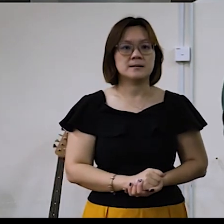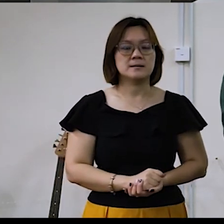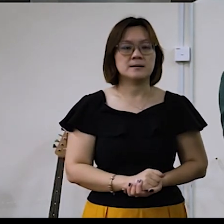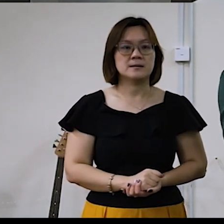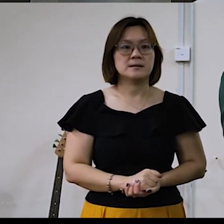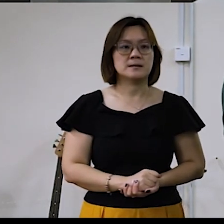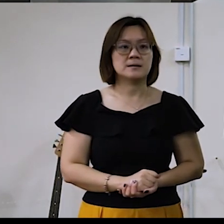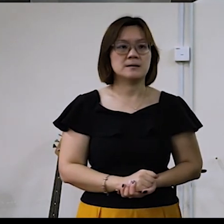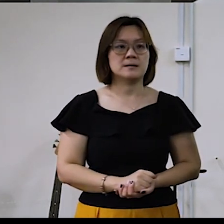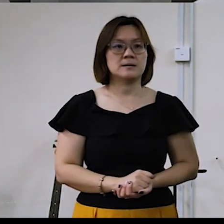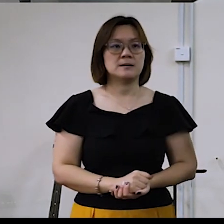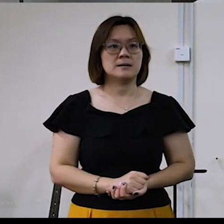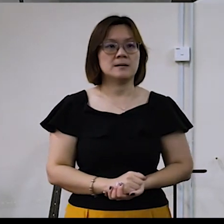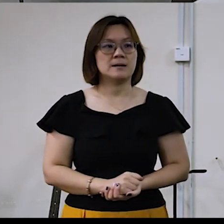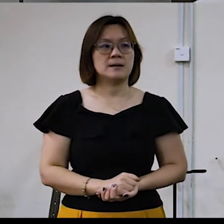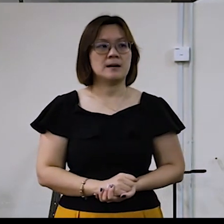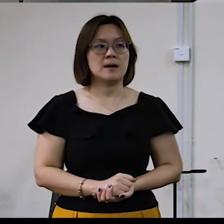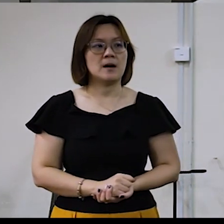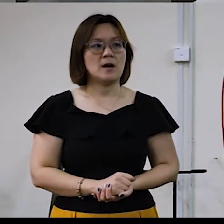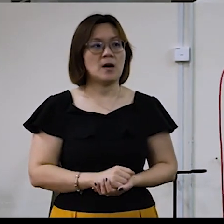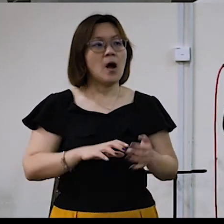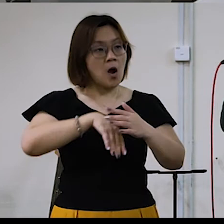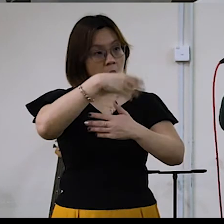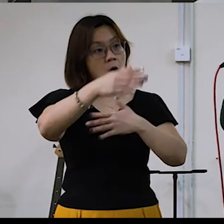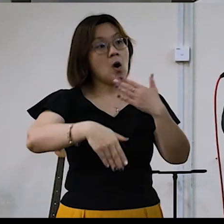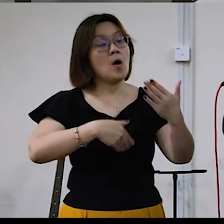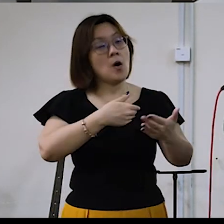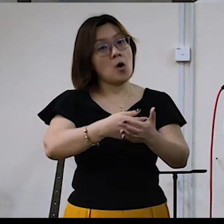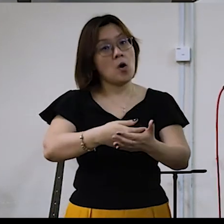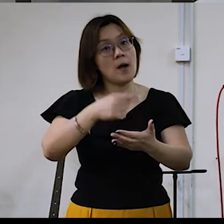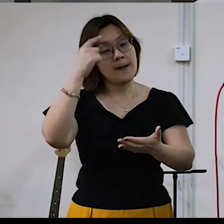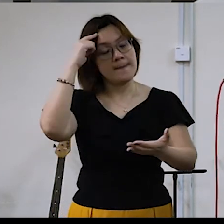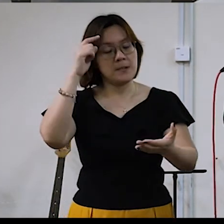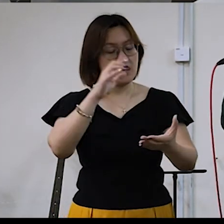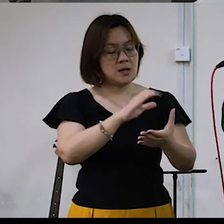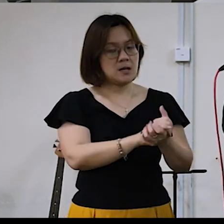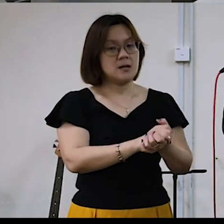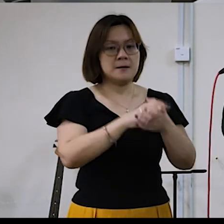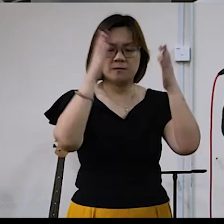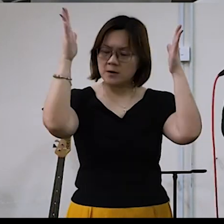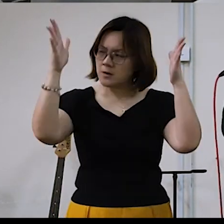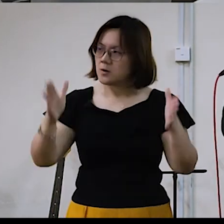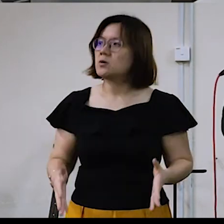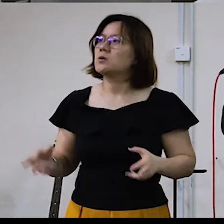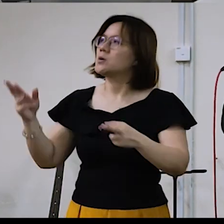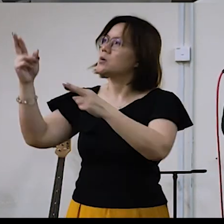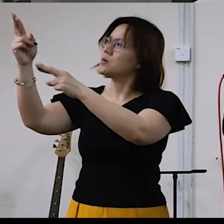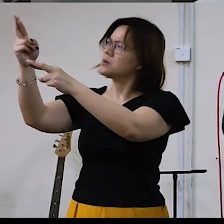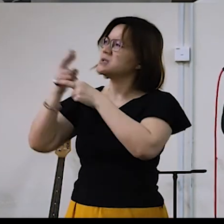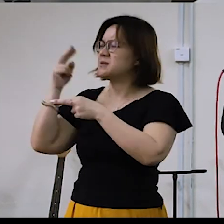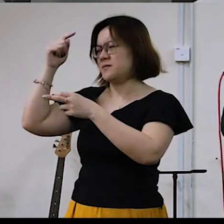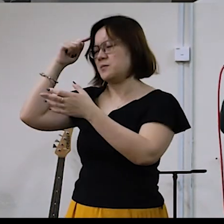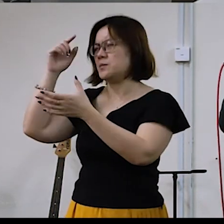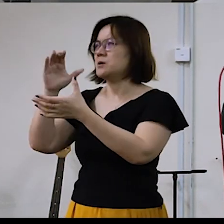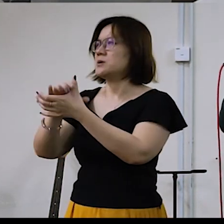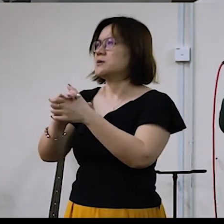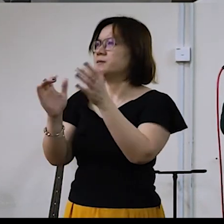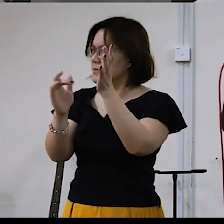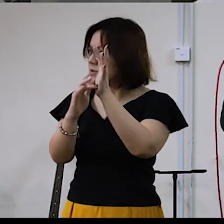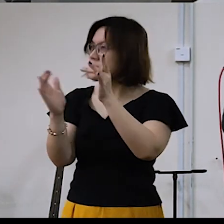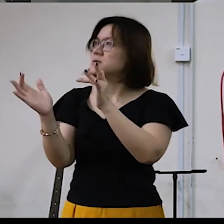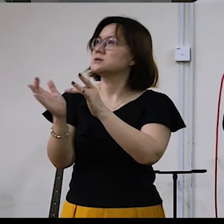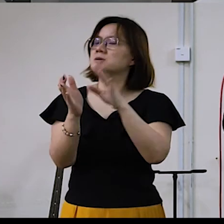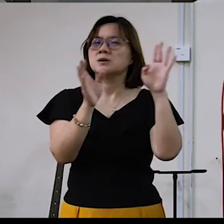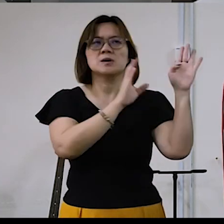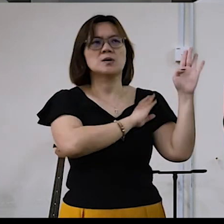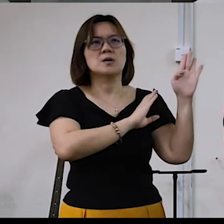believer receives Jesus Christ. That means you are showing outside what has happened inside. That inside in my heart, I give my life